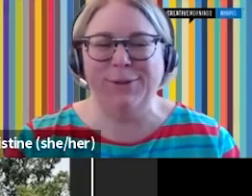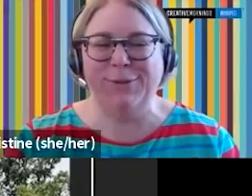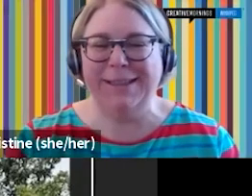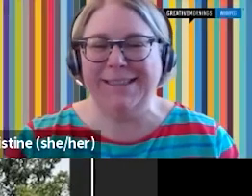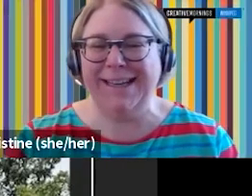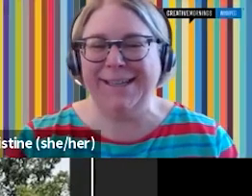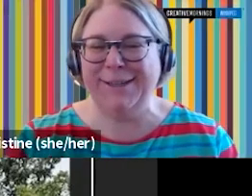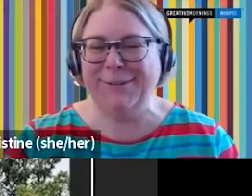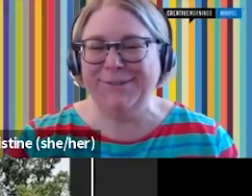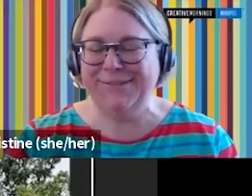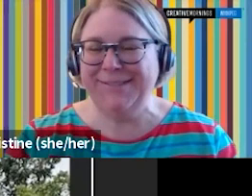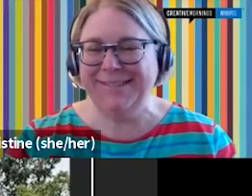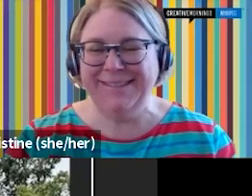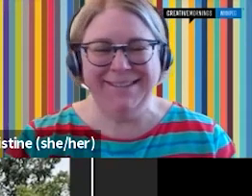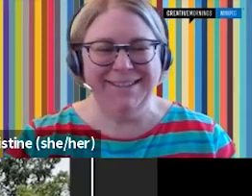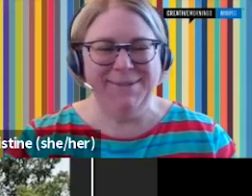That was wonderful, Lise. Thank you.